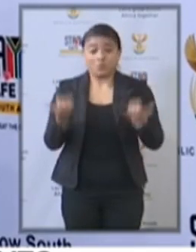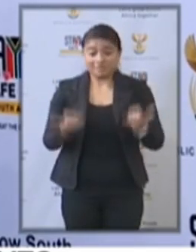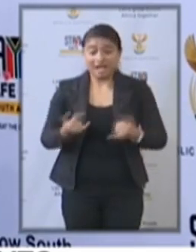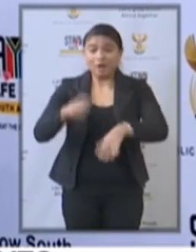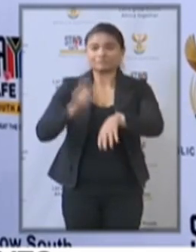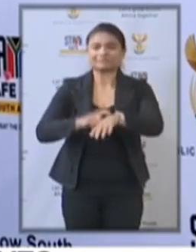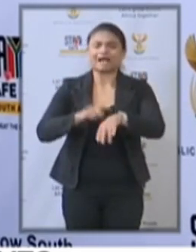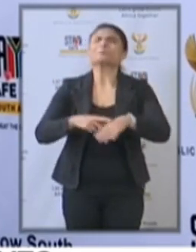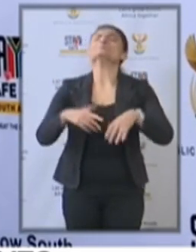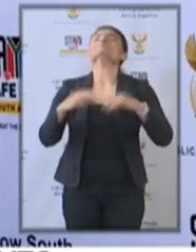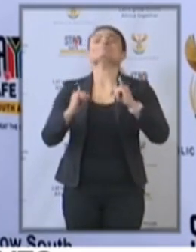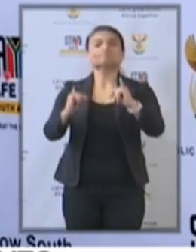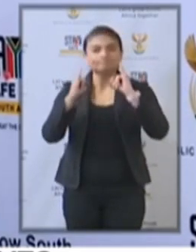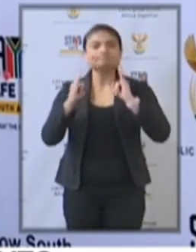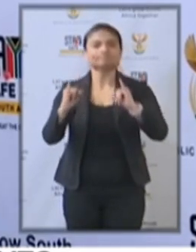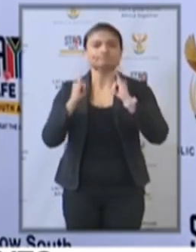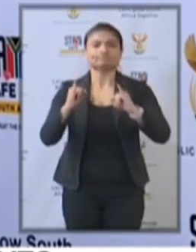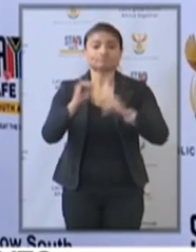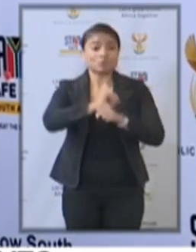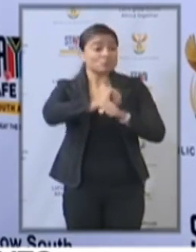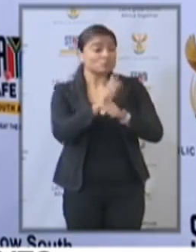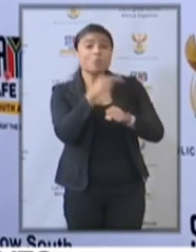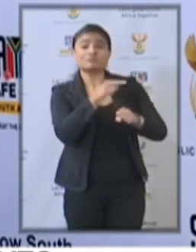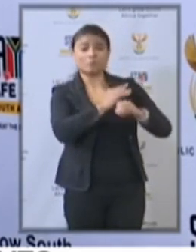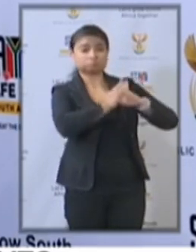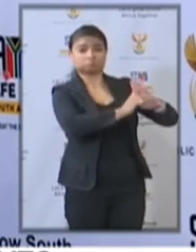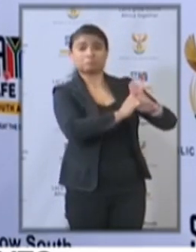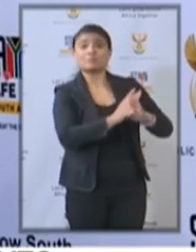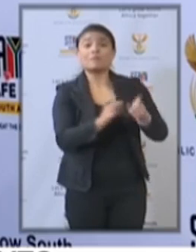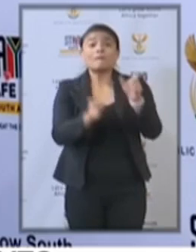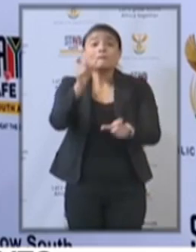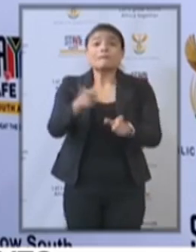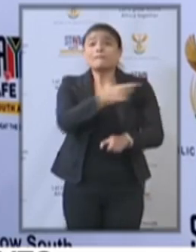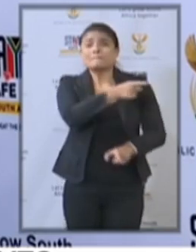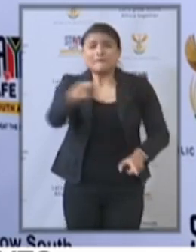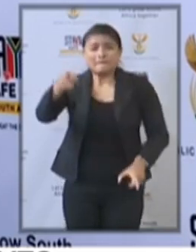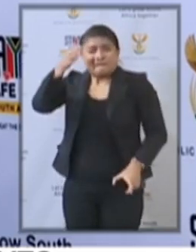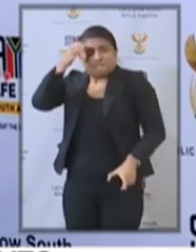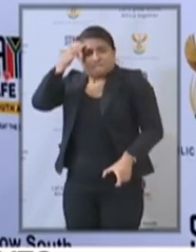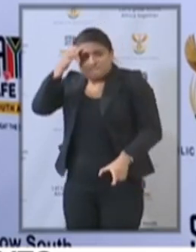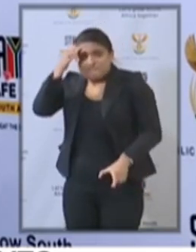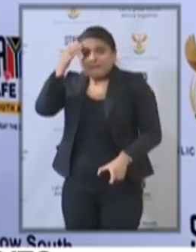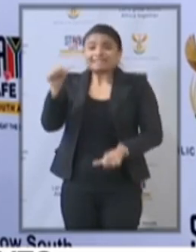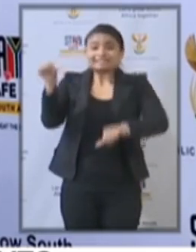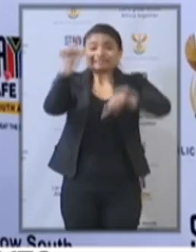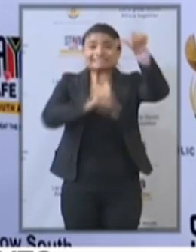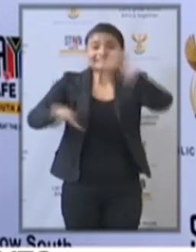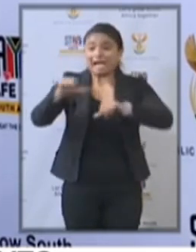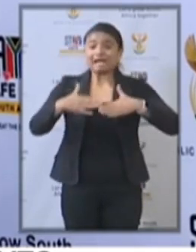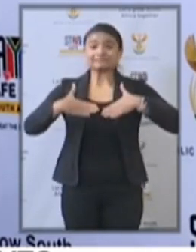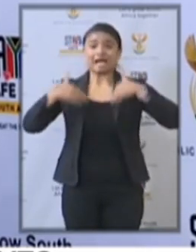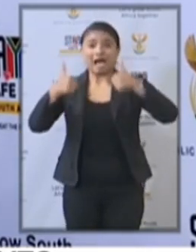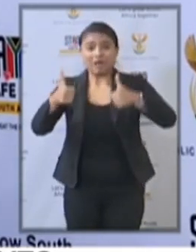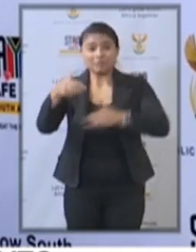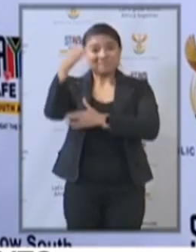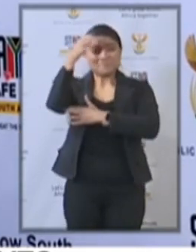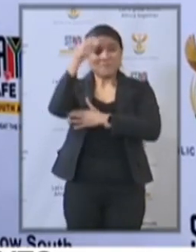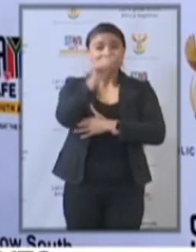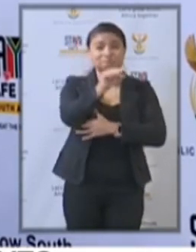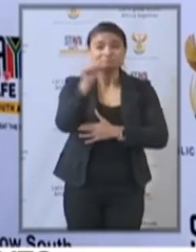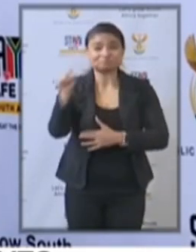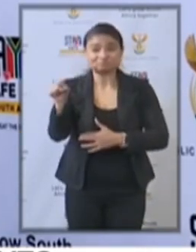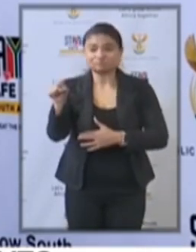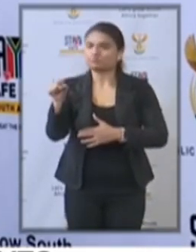health experts and scientists have laid out a number of scenarios that can alter the trajectory of the outbreak,